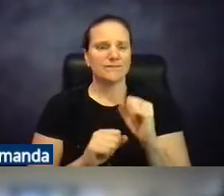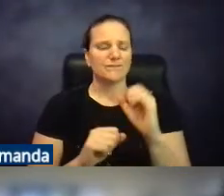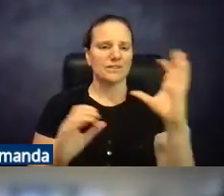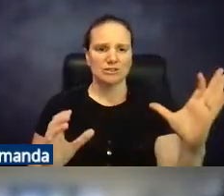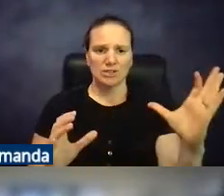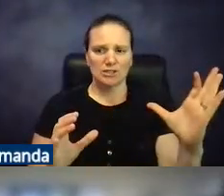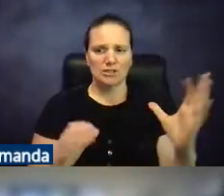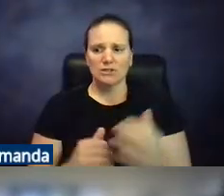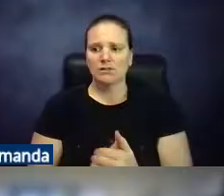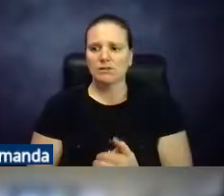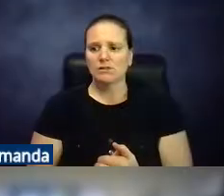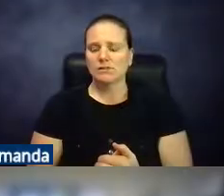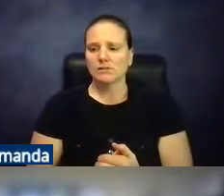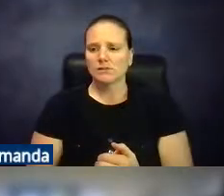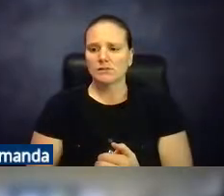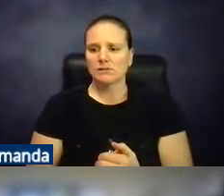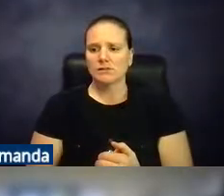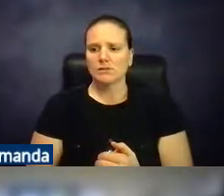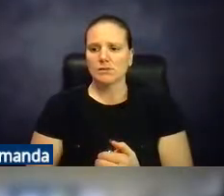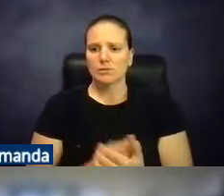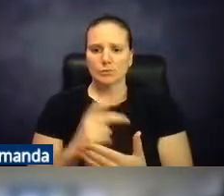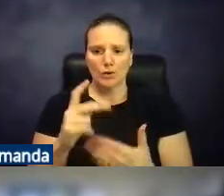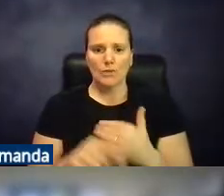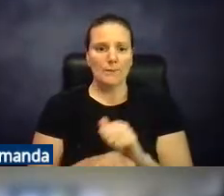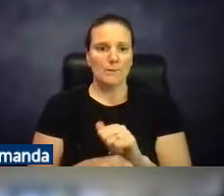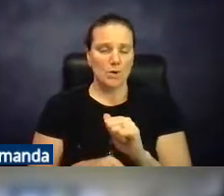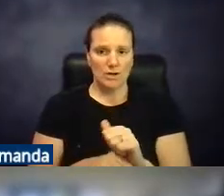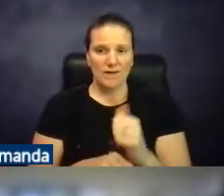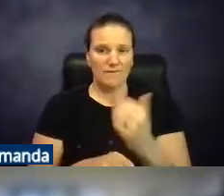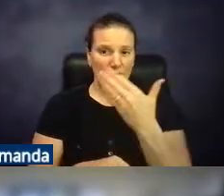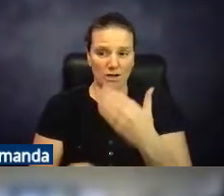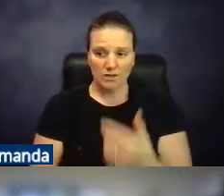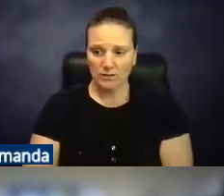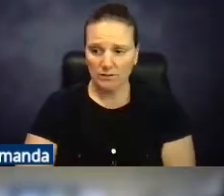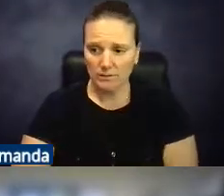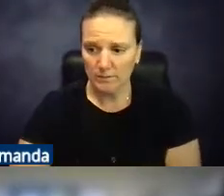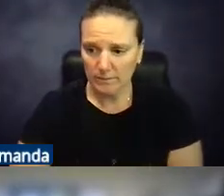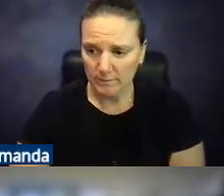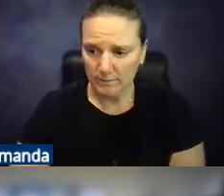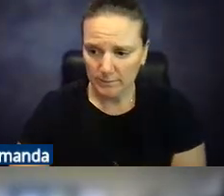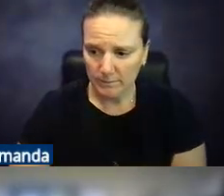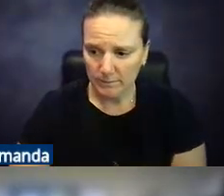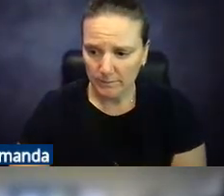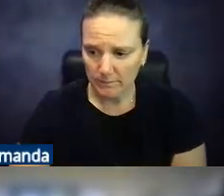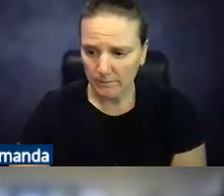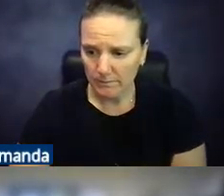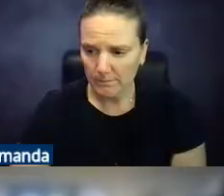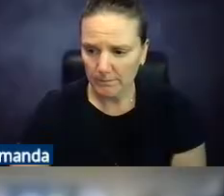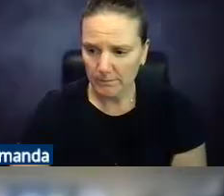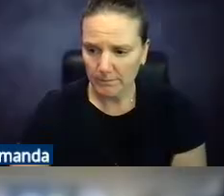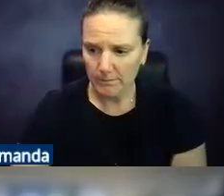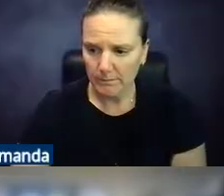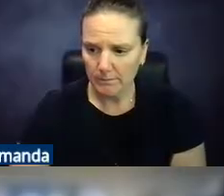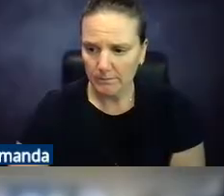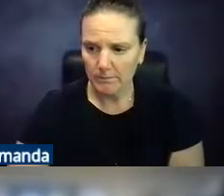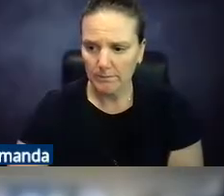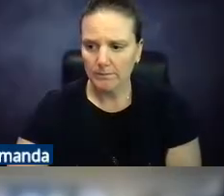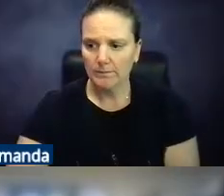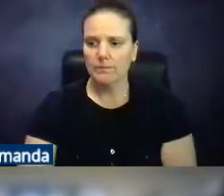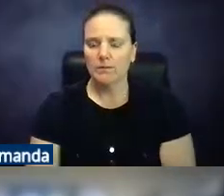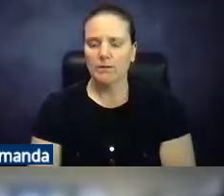the program work in front of us. And I'm not sure if I follow everything in your question there.